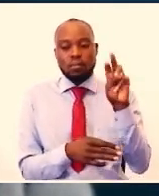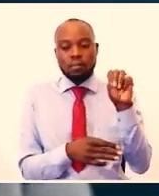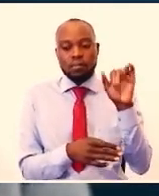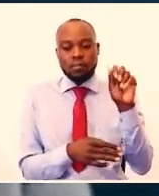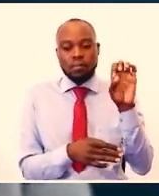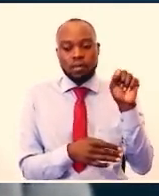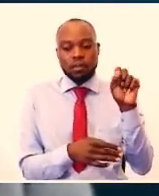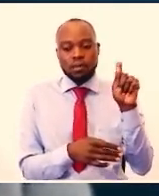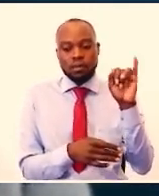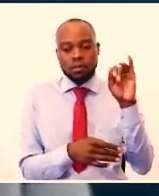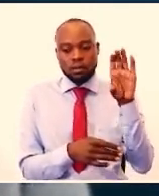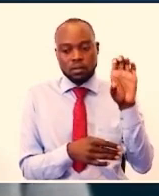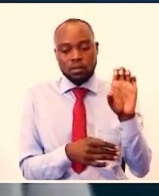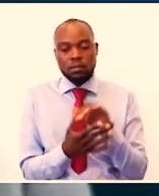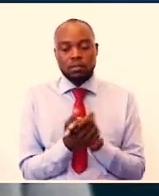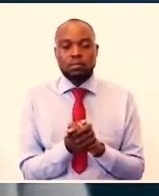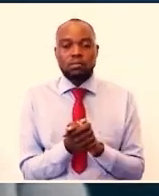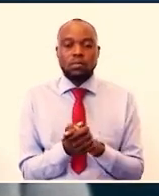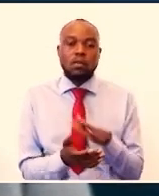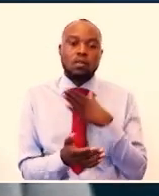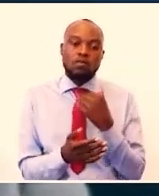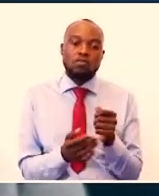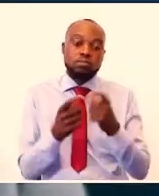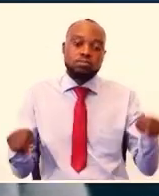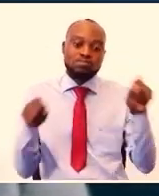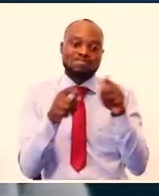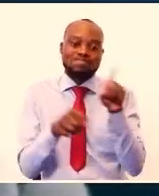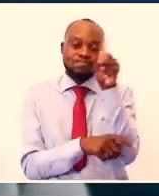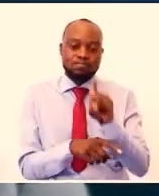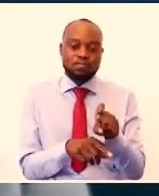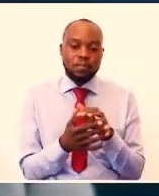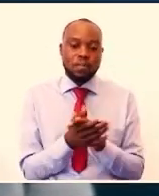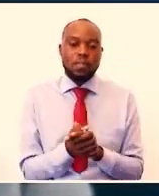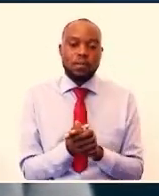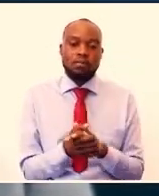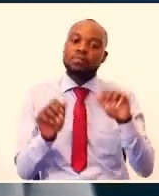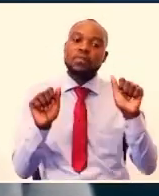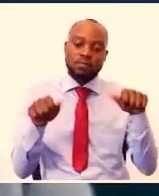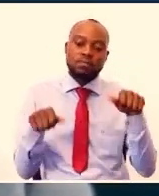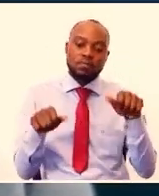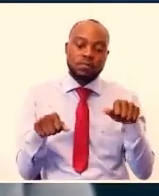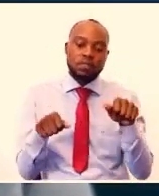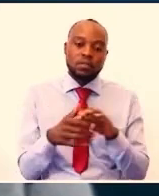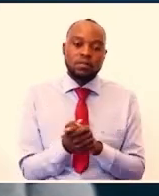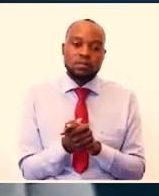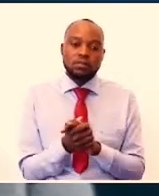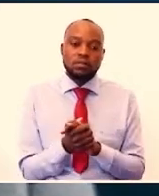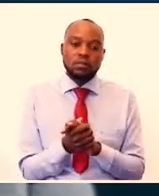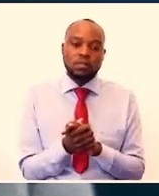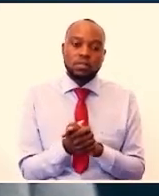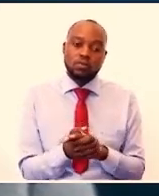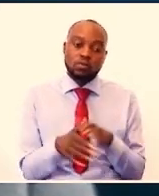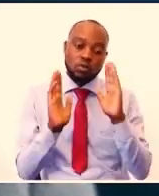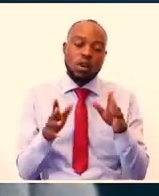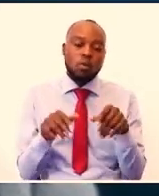we have to, as a continent, ask very important questions. Yes, it's very, it is true that a